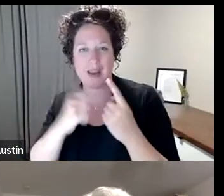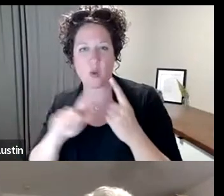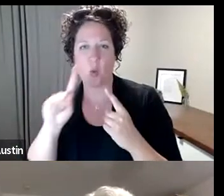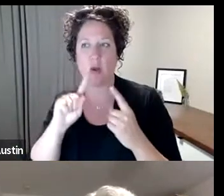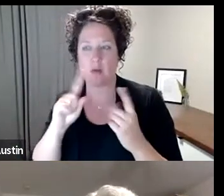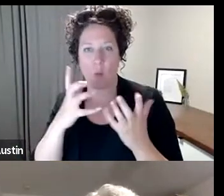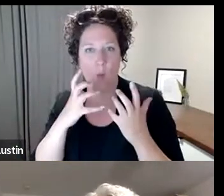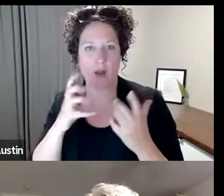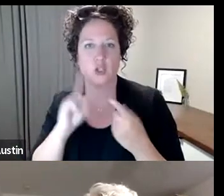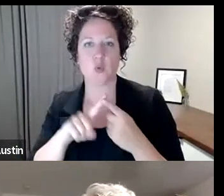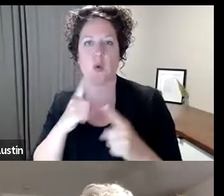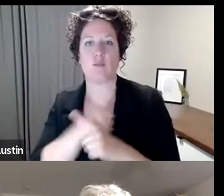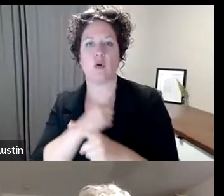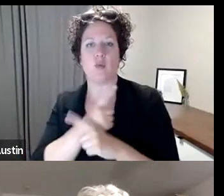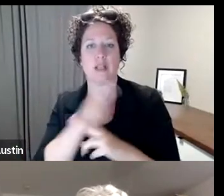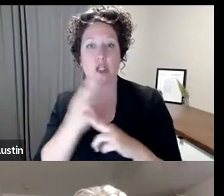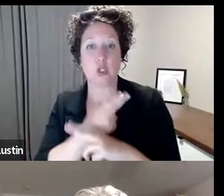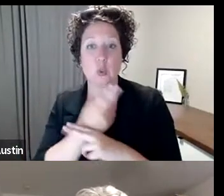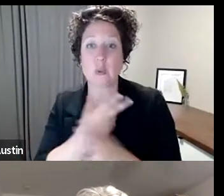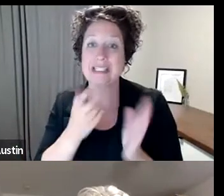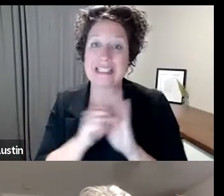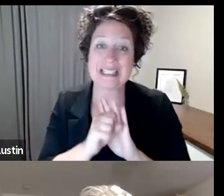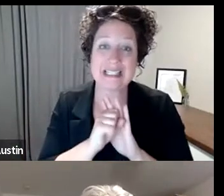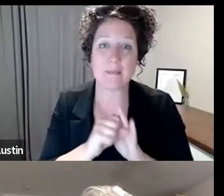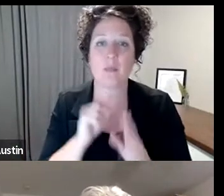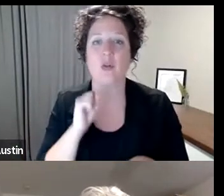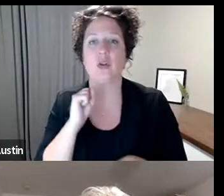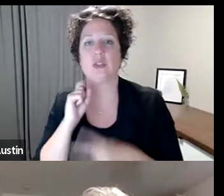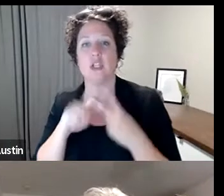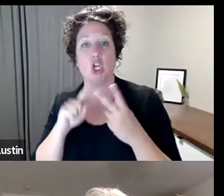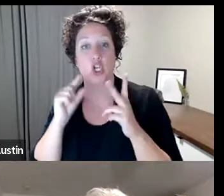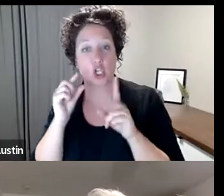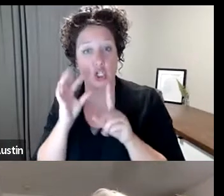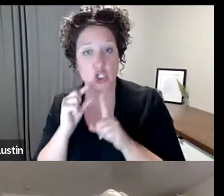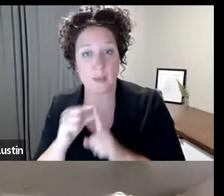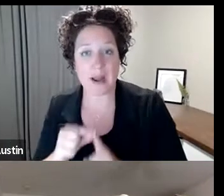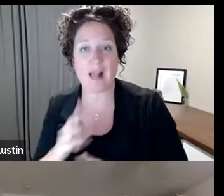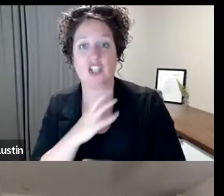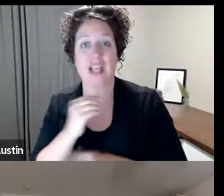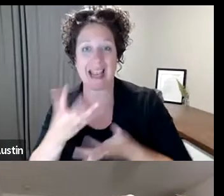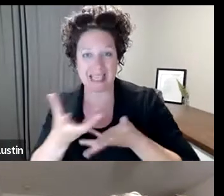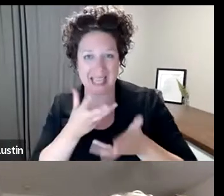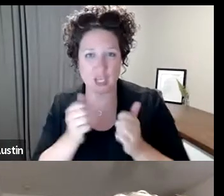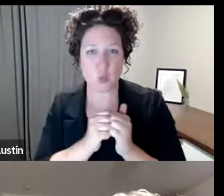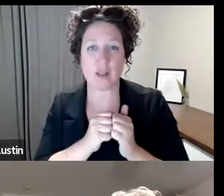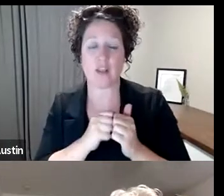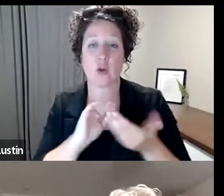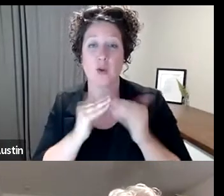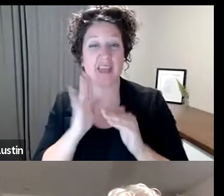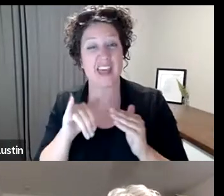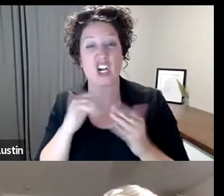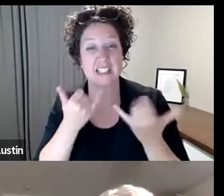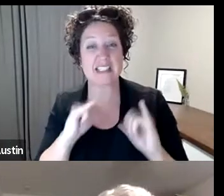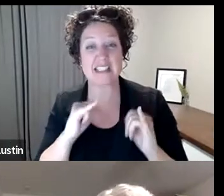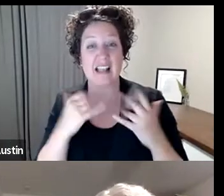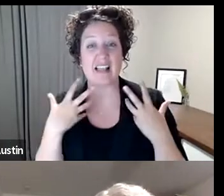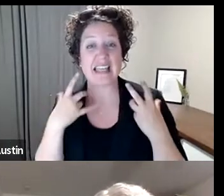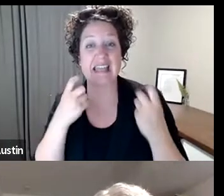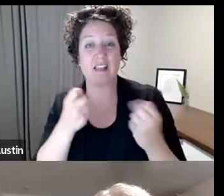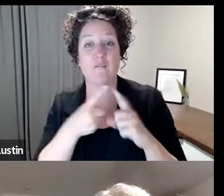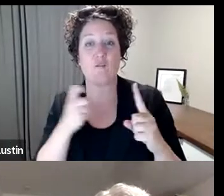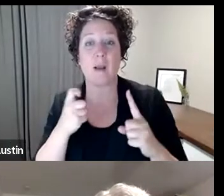appropriately use symbols and terminology and engage with communities that might still be healing from legacies of